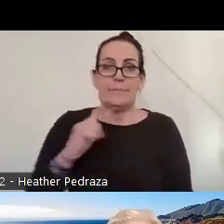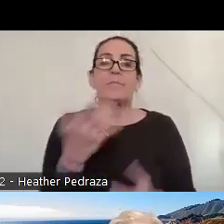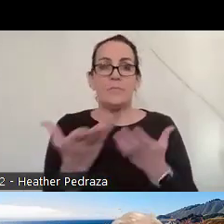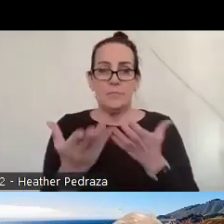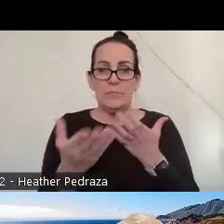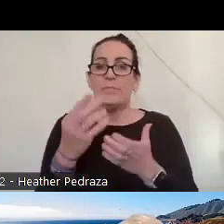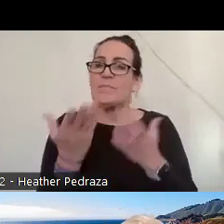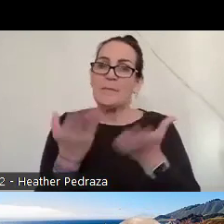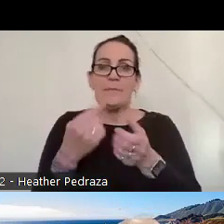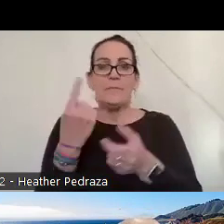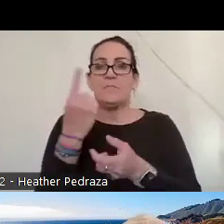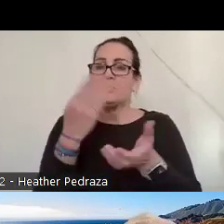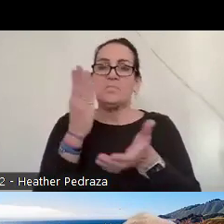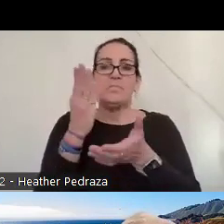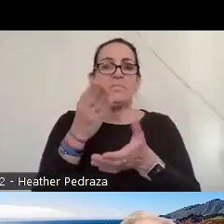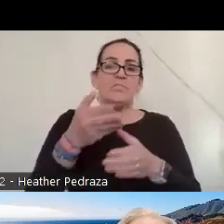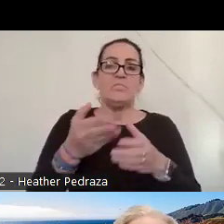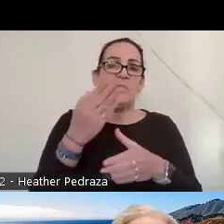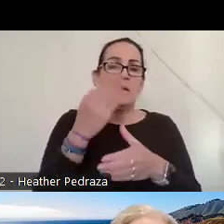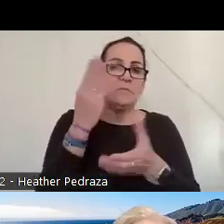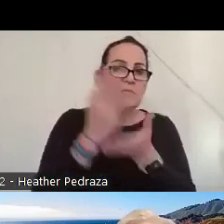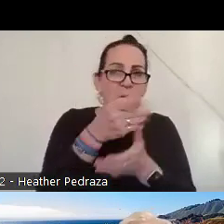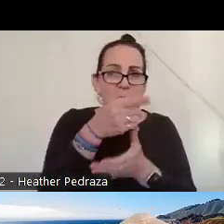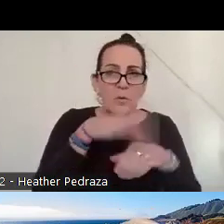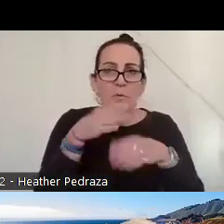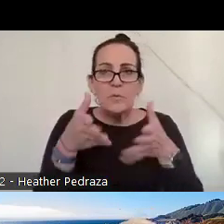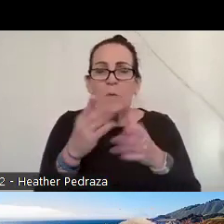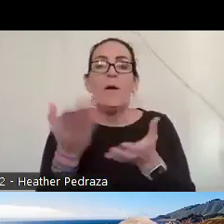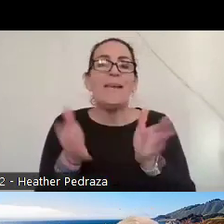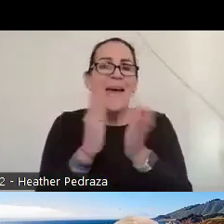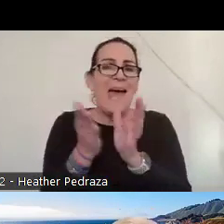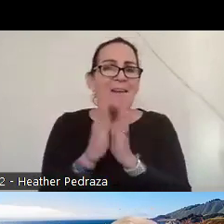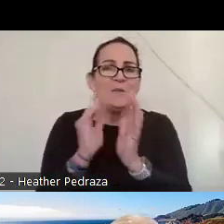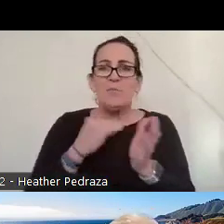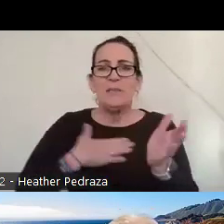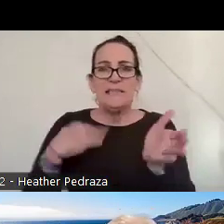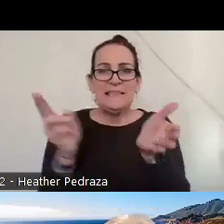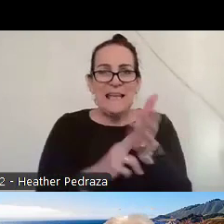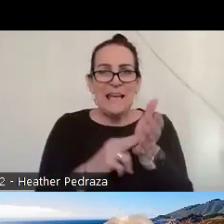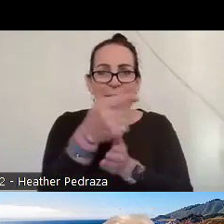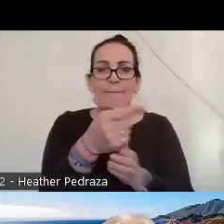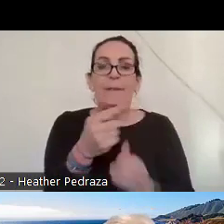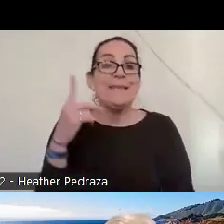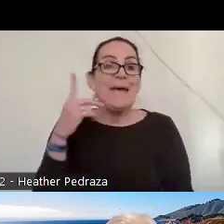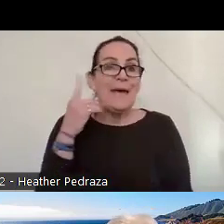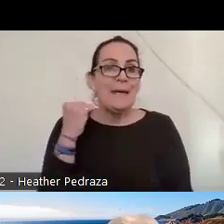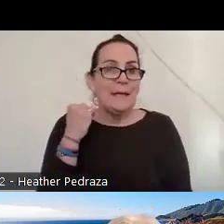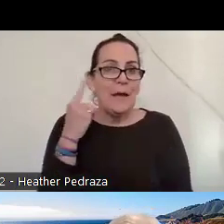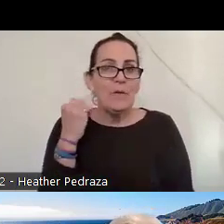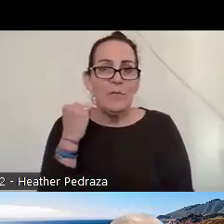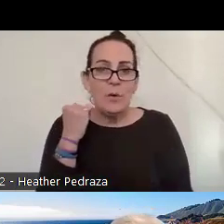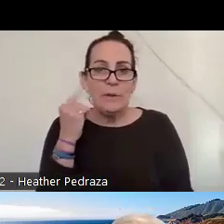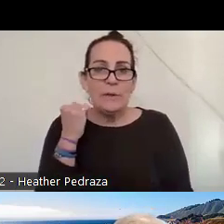sign the petition to get it onto the ballot. This one is California Immunology Research and